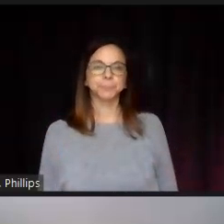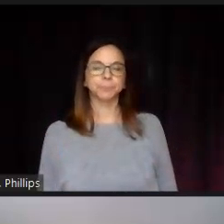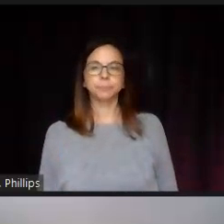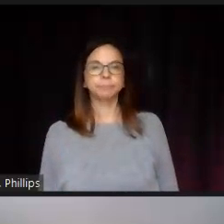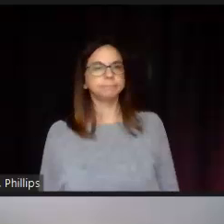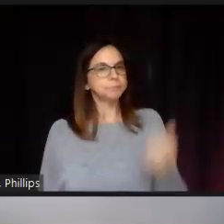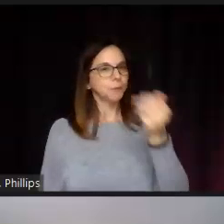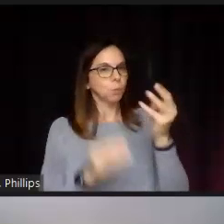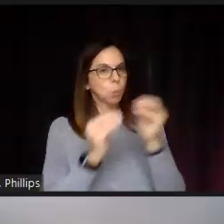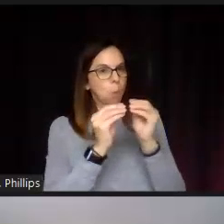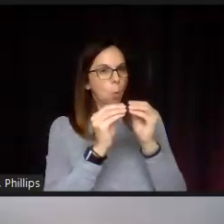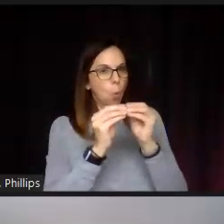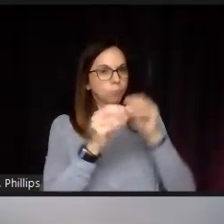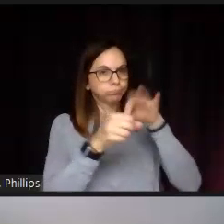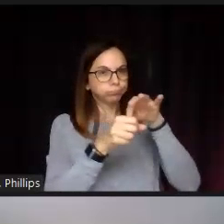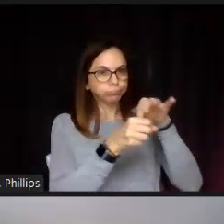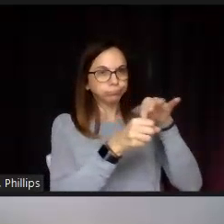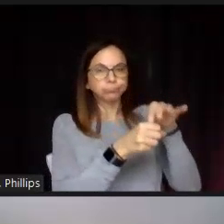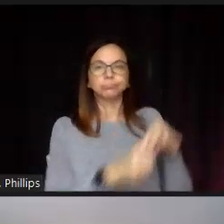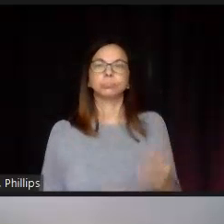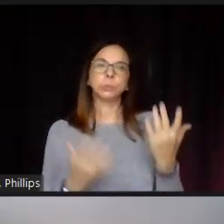Need a couple more of you to put your votes in.